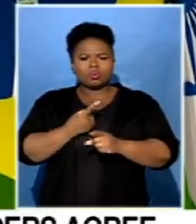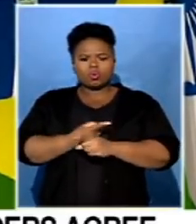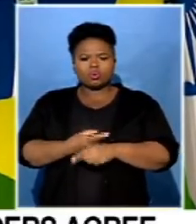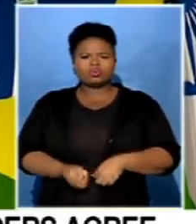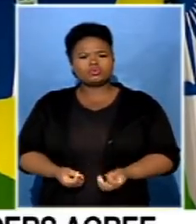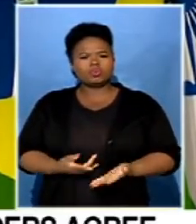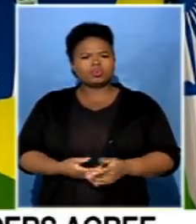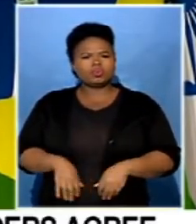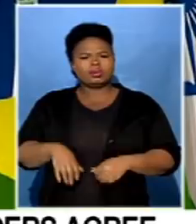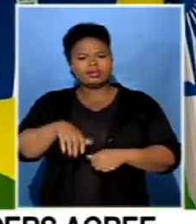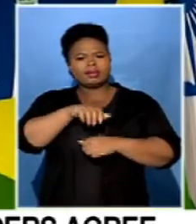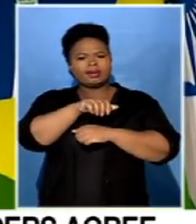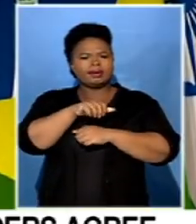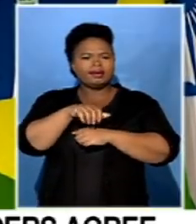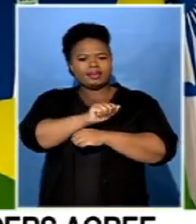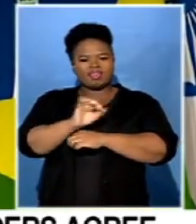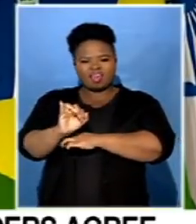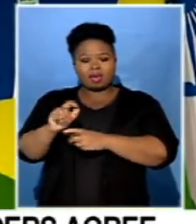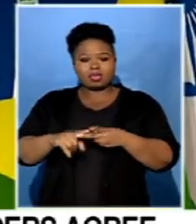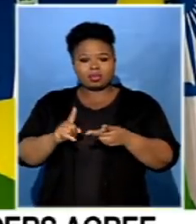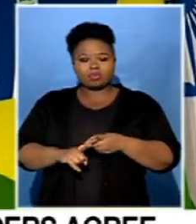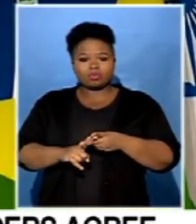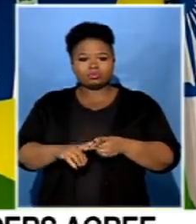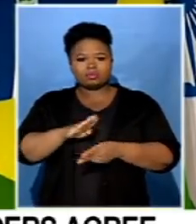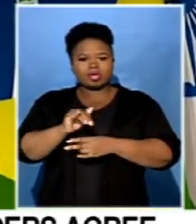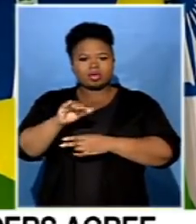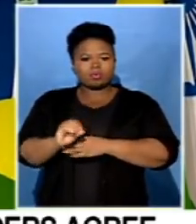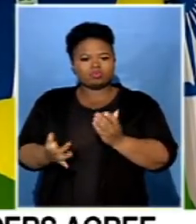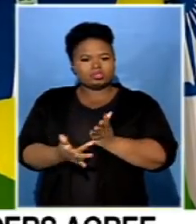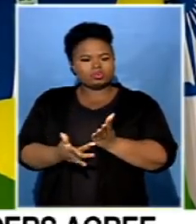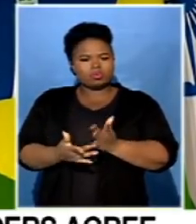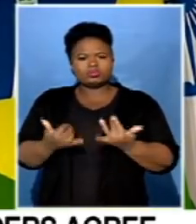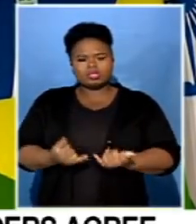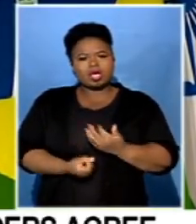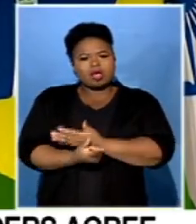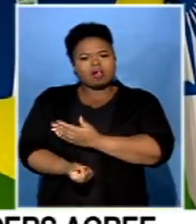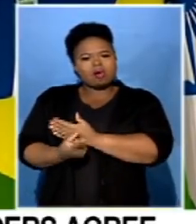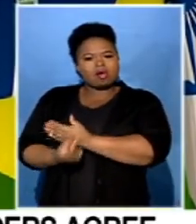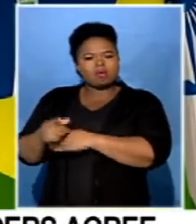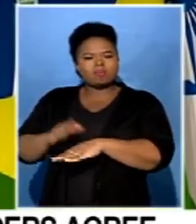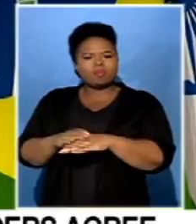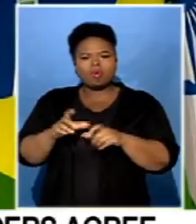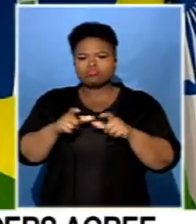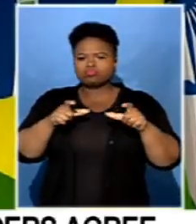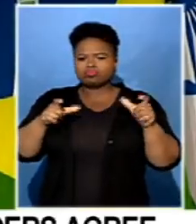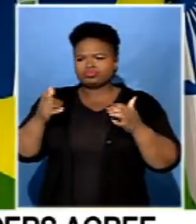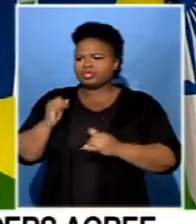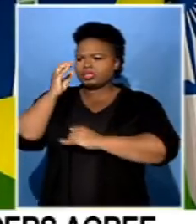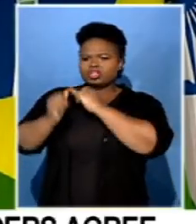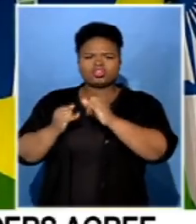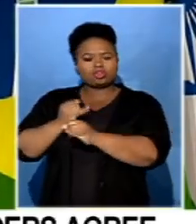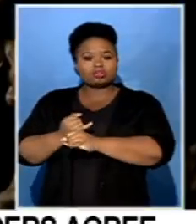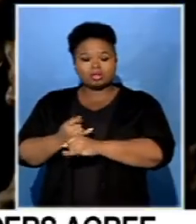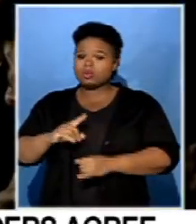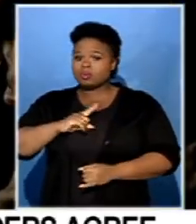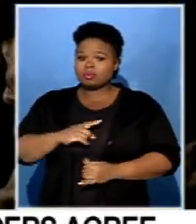big data, quantum information, and biotechnology, are gaining momentum. They are giving birth